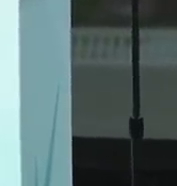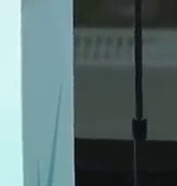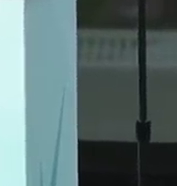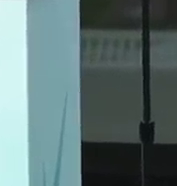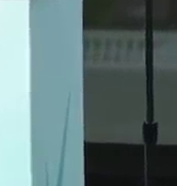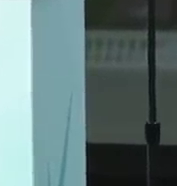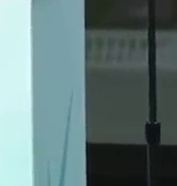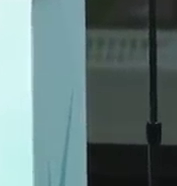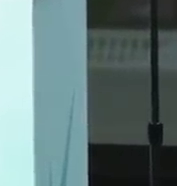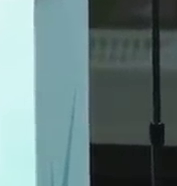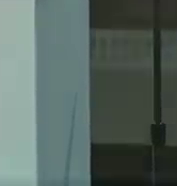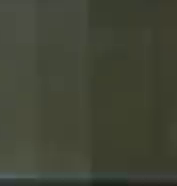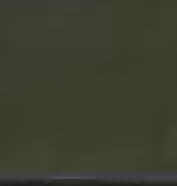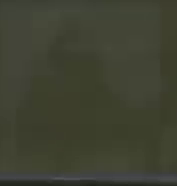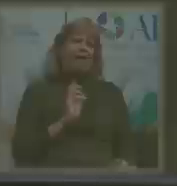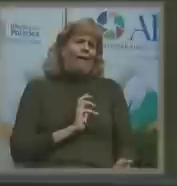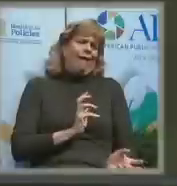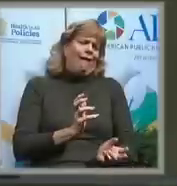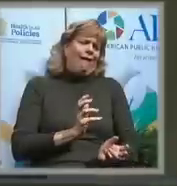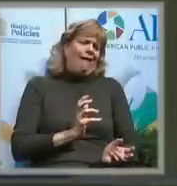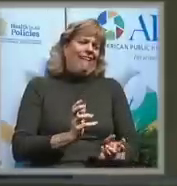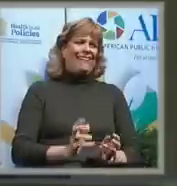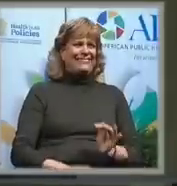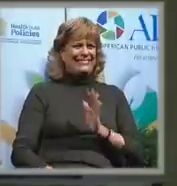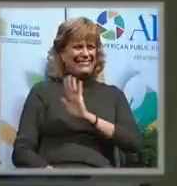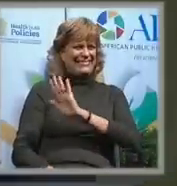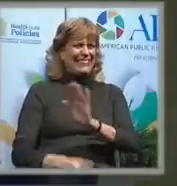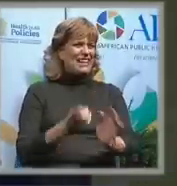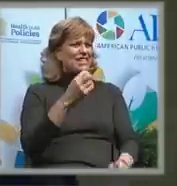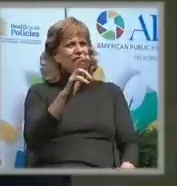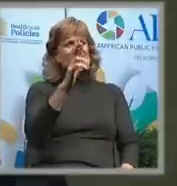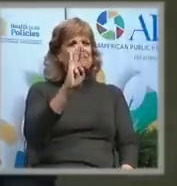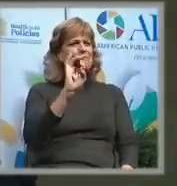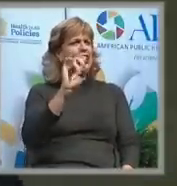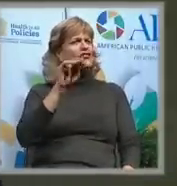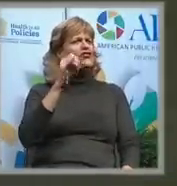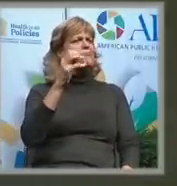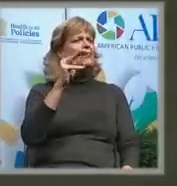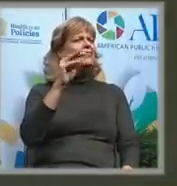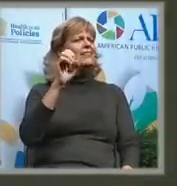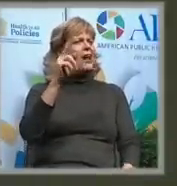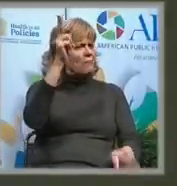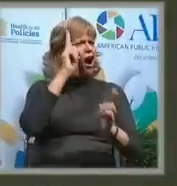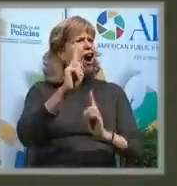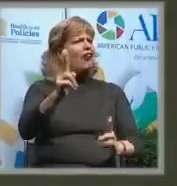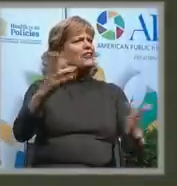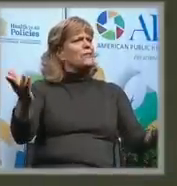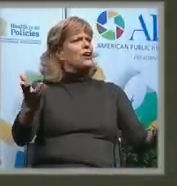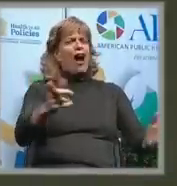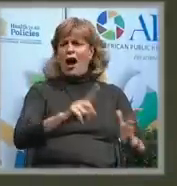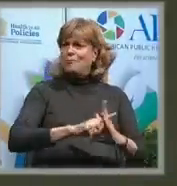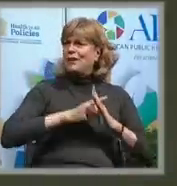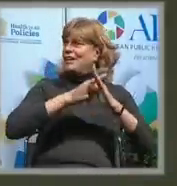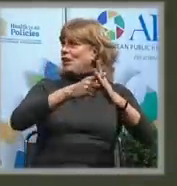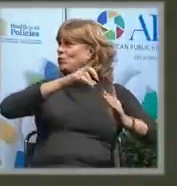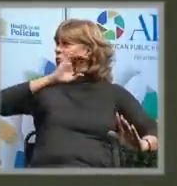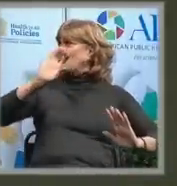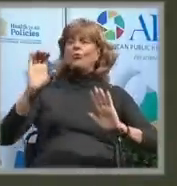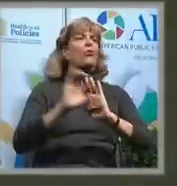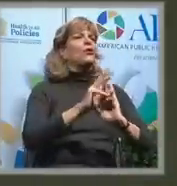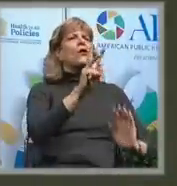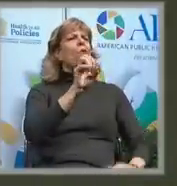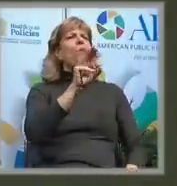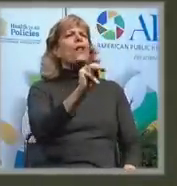Thank you so much, Dr. Benjamin. I am honored to be here. I begin with poetry. William